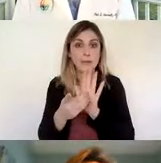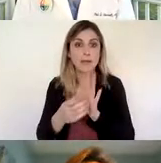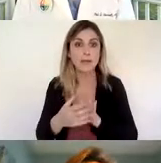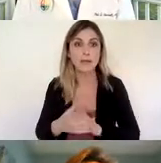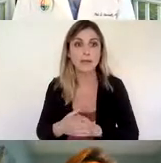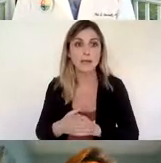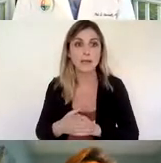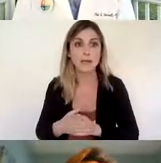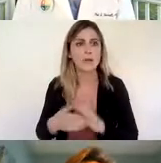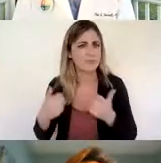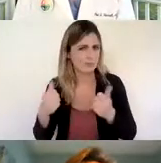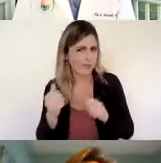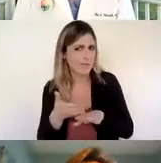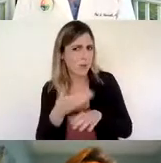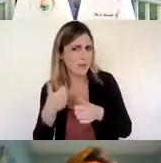We did this before.